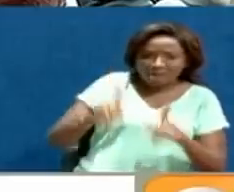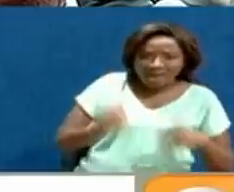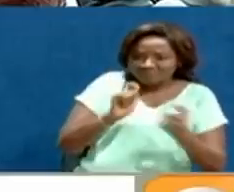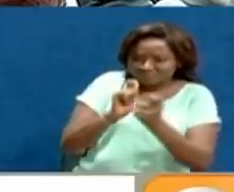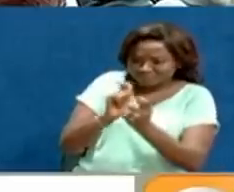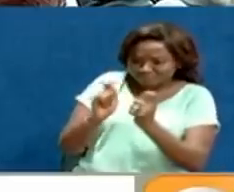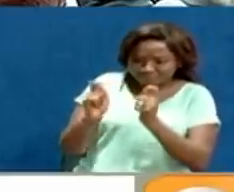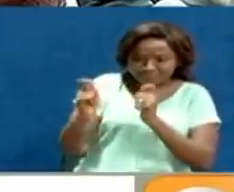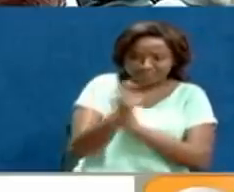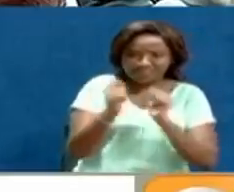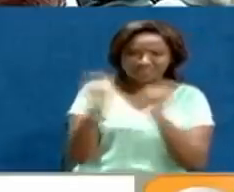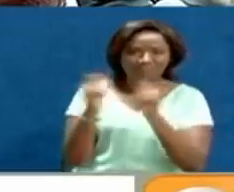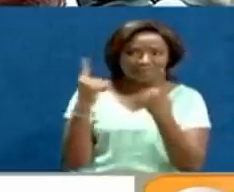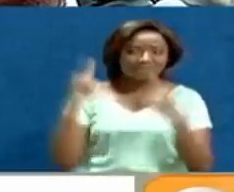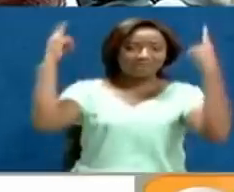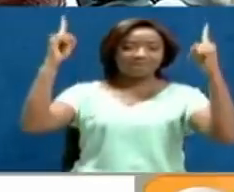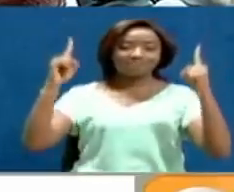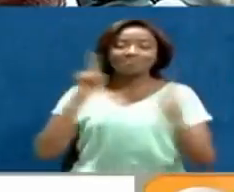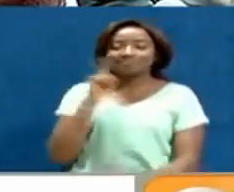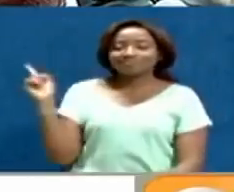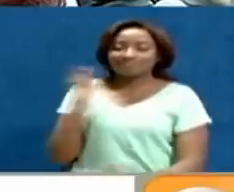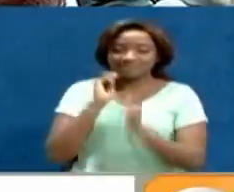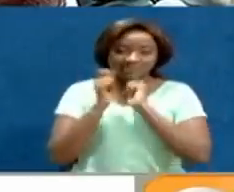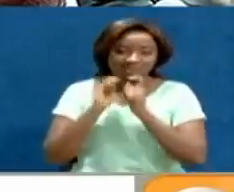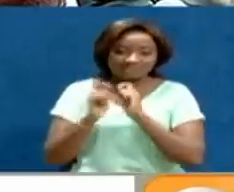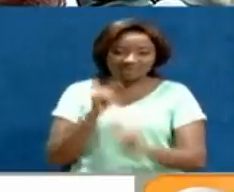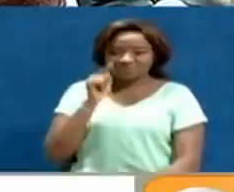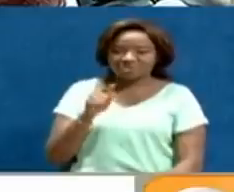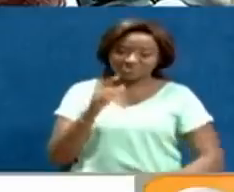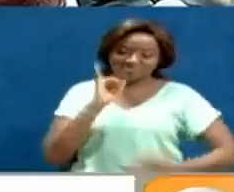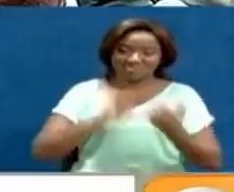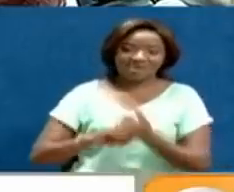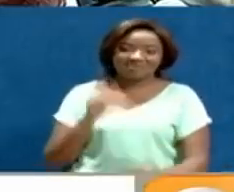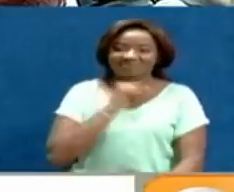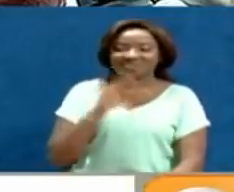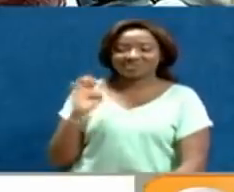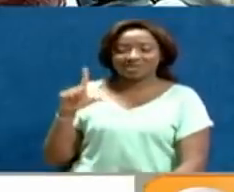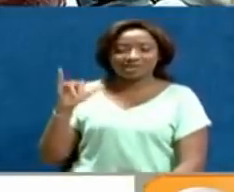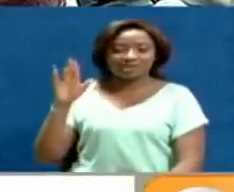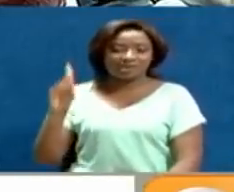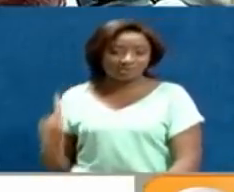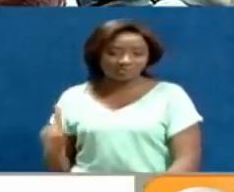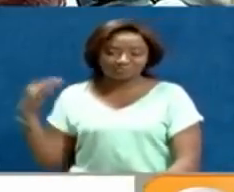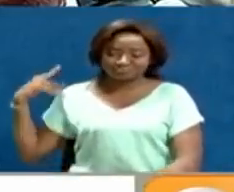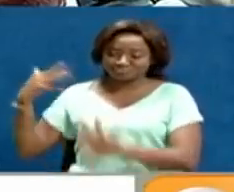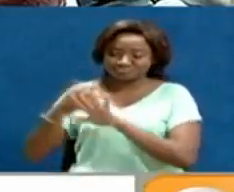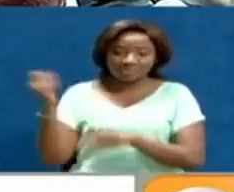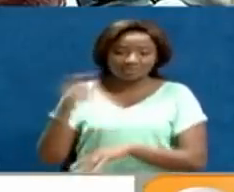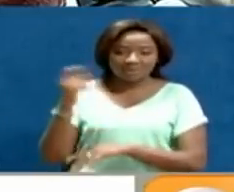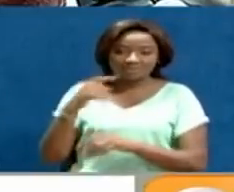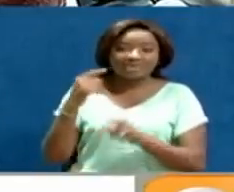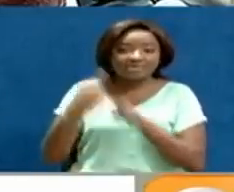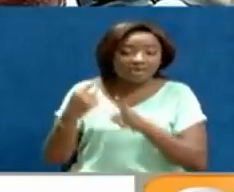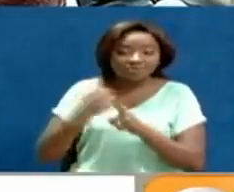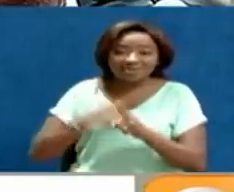Tonight on JKLive, we get to hear from Grace Sugut, who has been married to world marathon record holder Eliud Kipchoge for the past 17